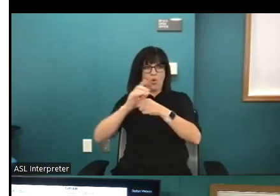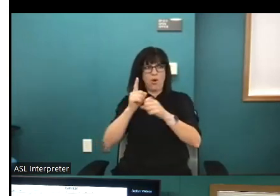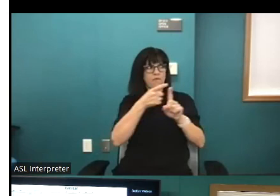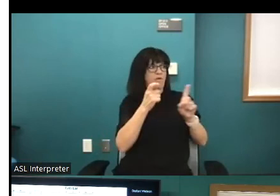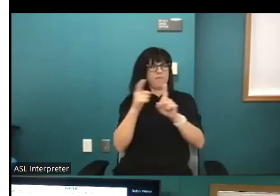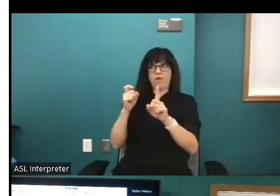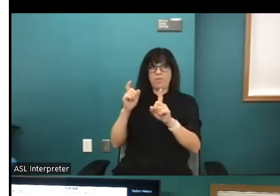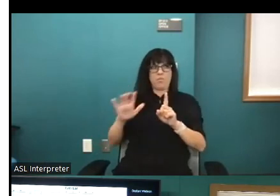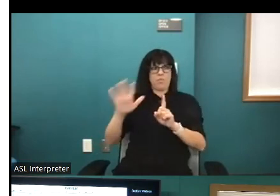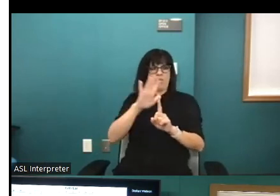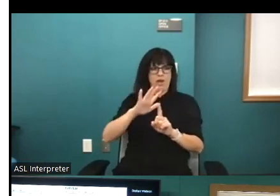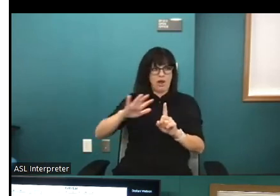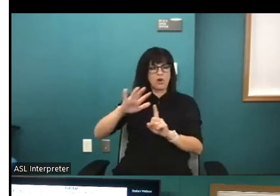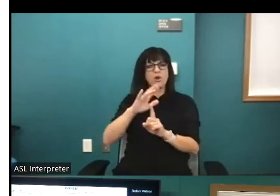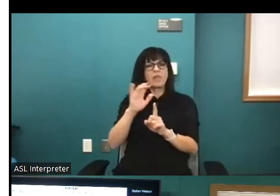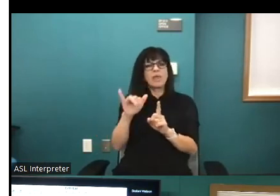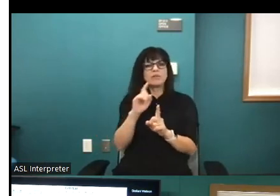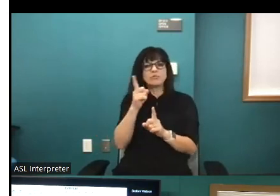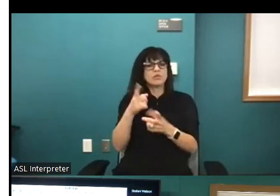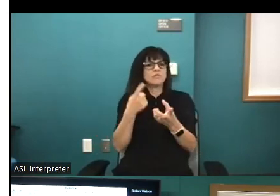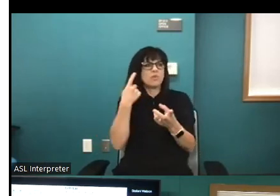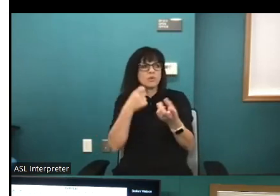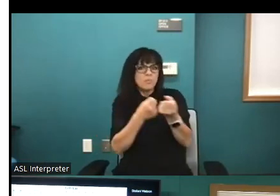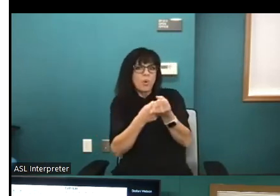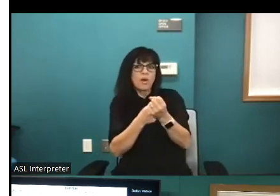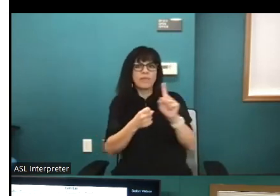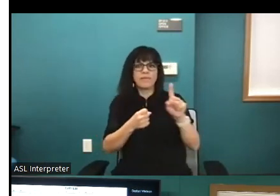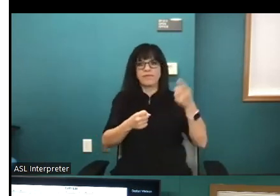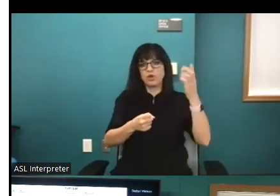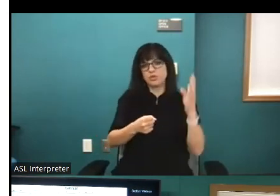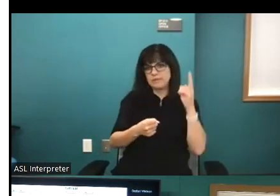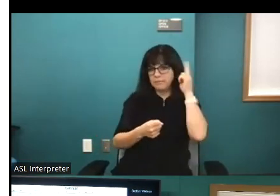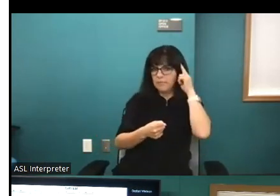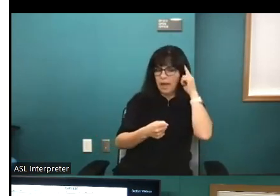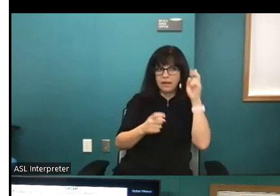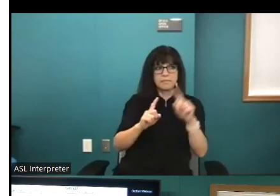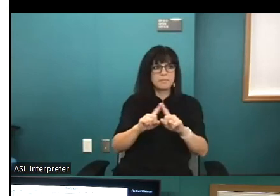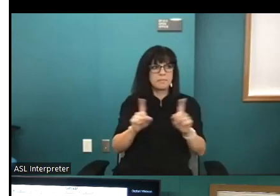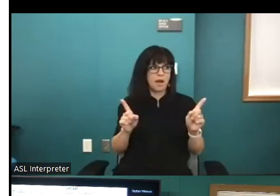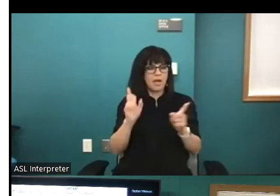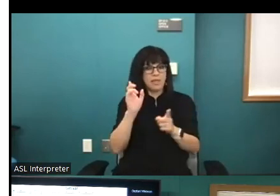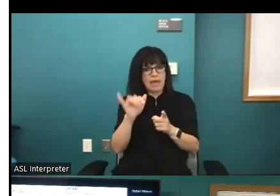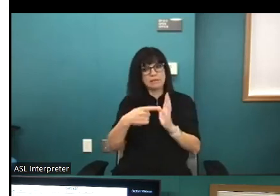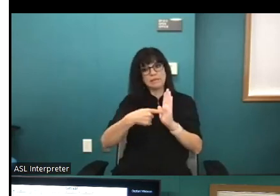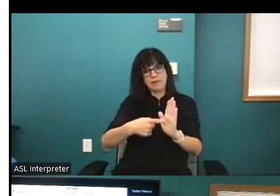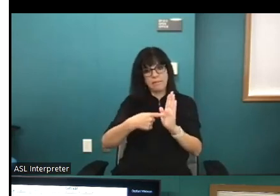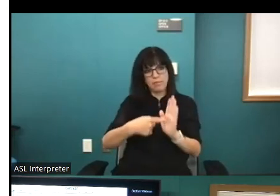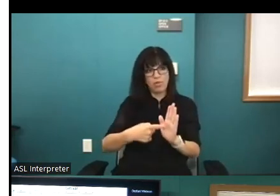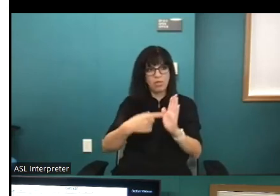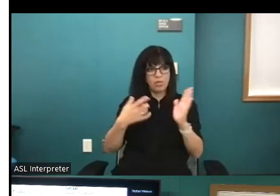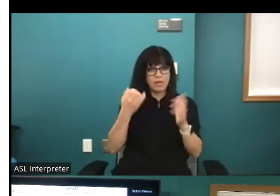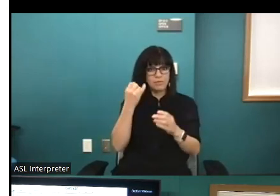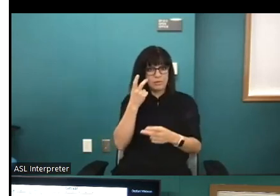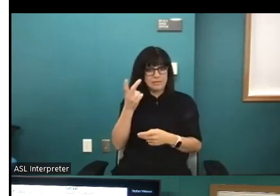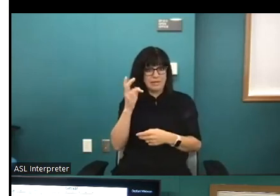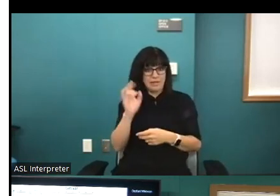So it just basically is there to support the first side, more or less. But anyway, that's an example of, and if you ever